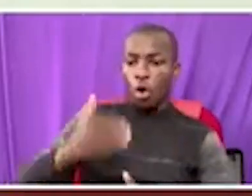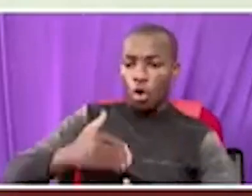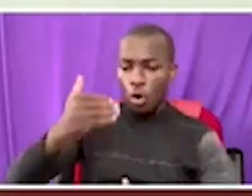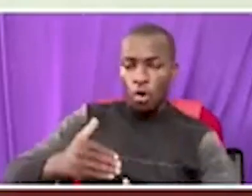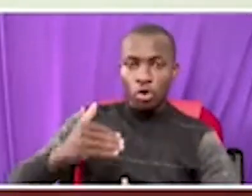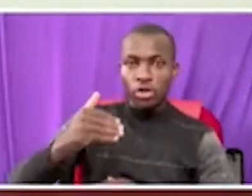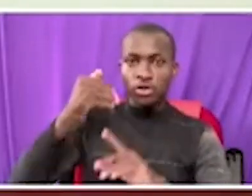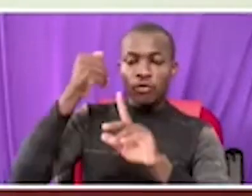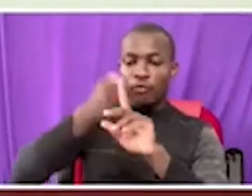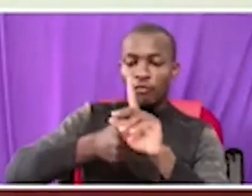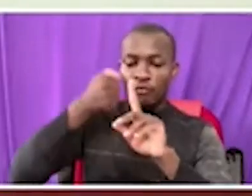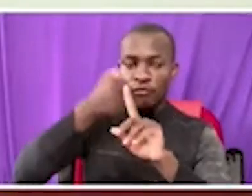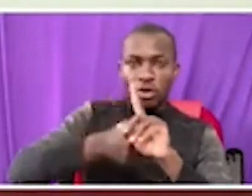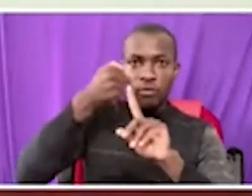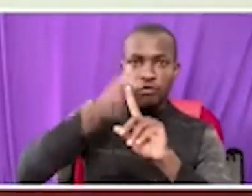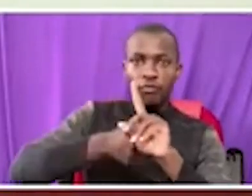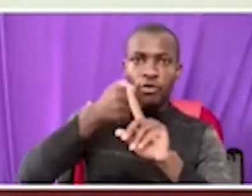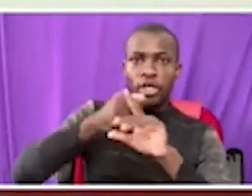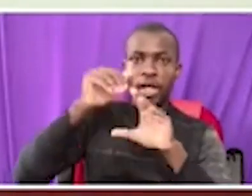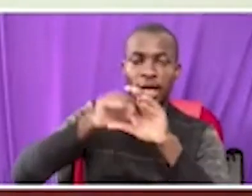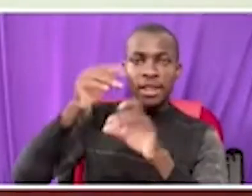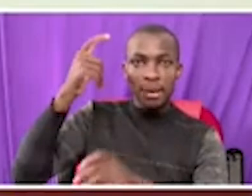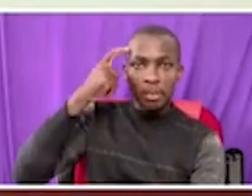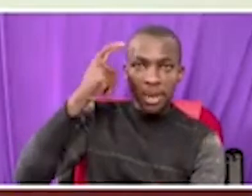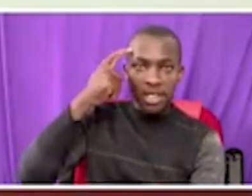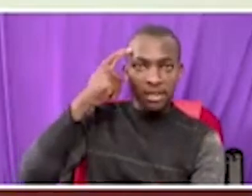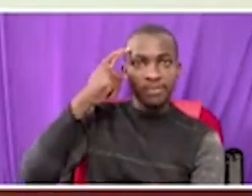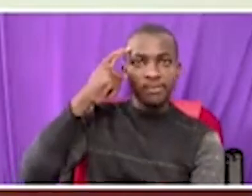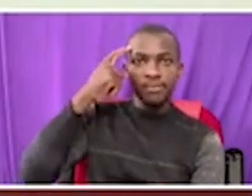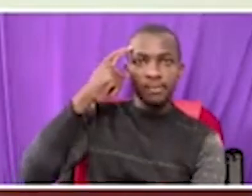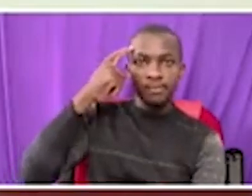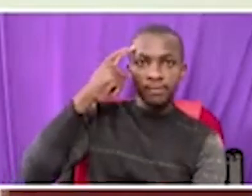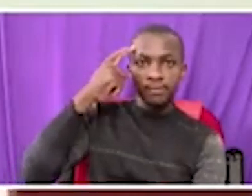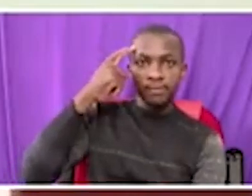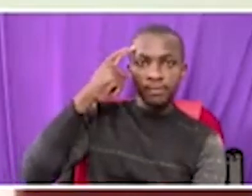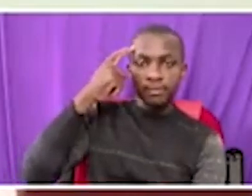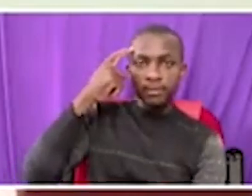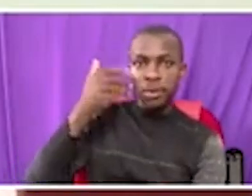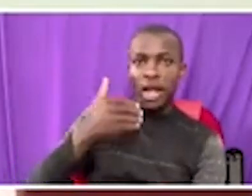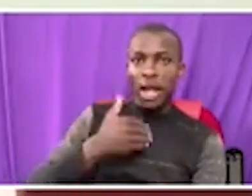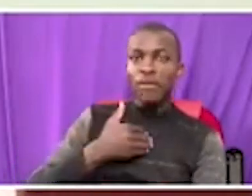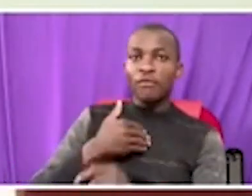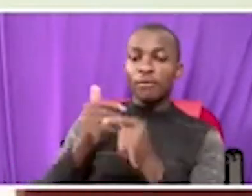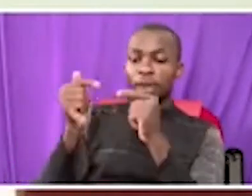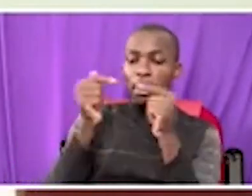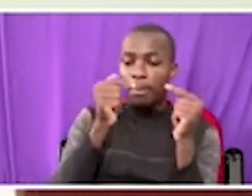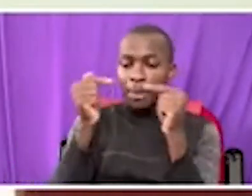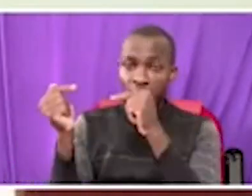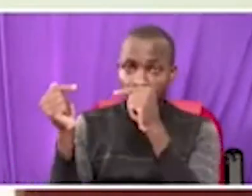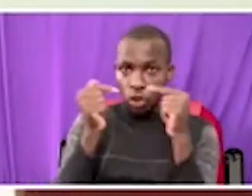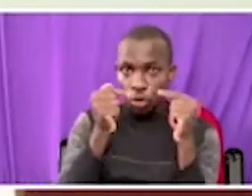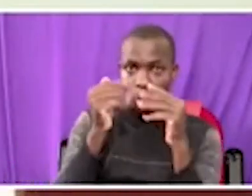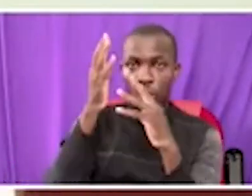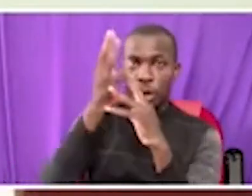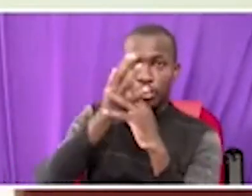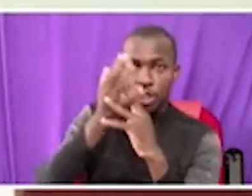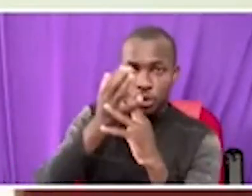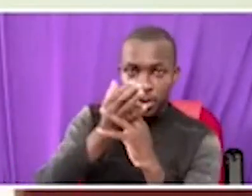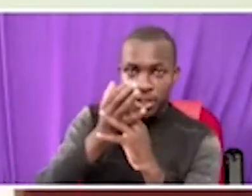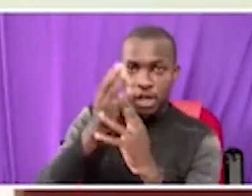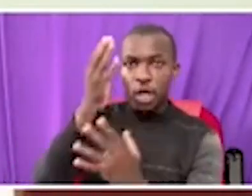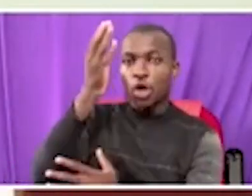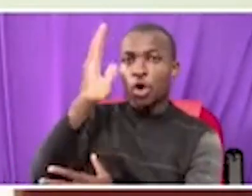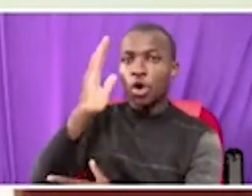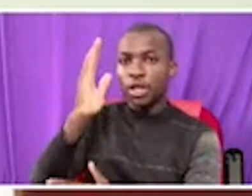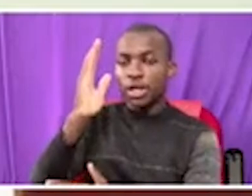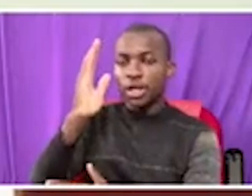fought in the mind. There's a battle between God on the